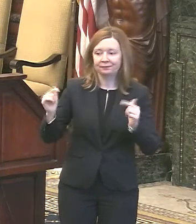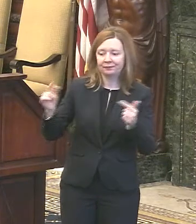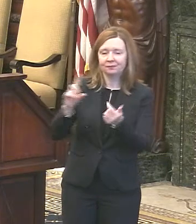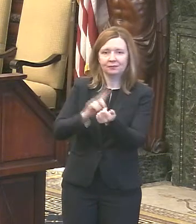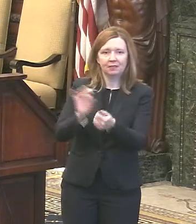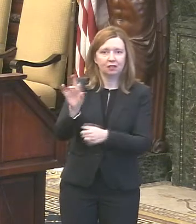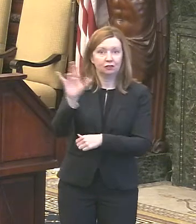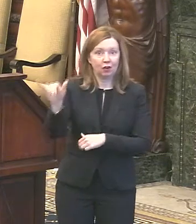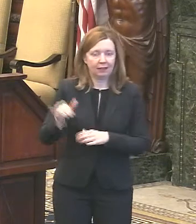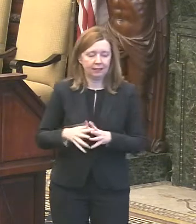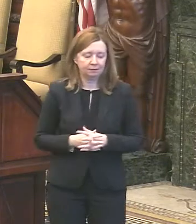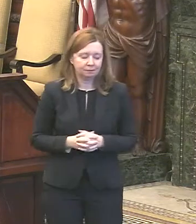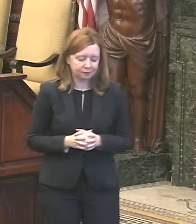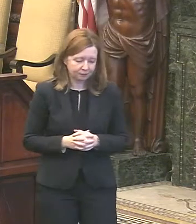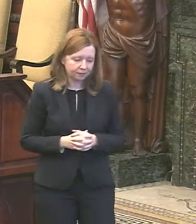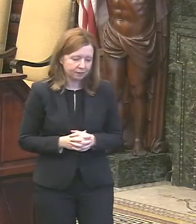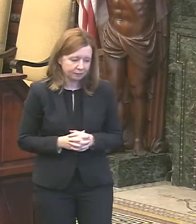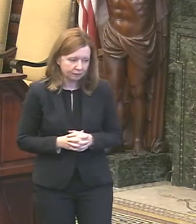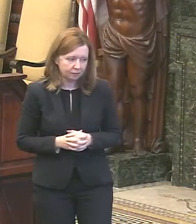update.